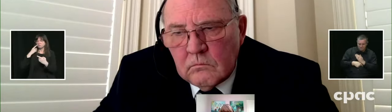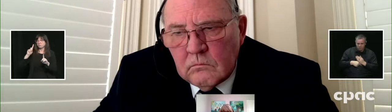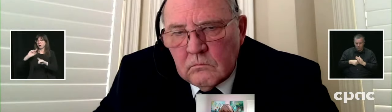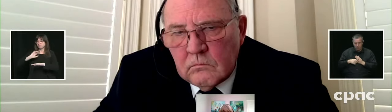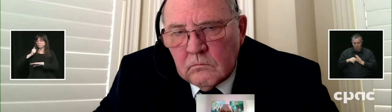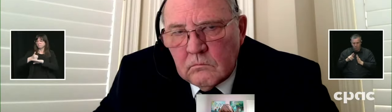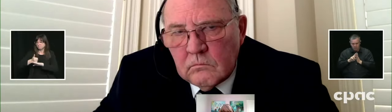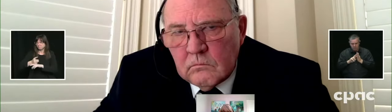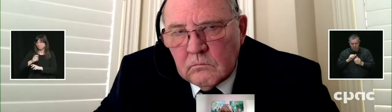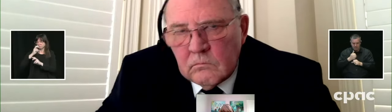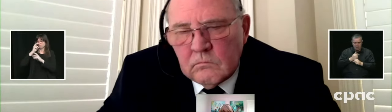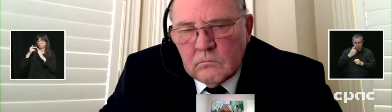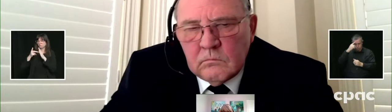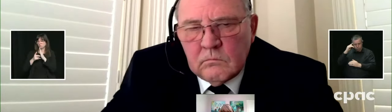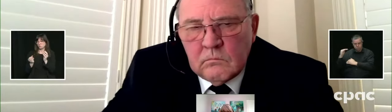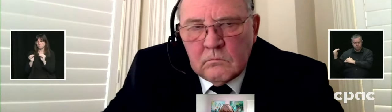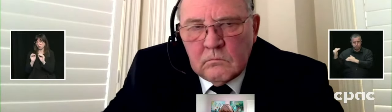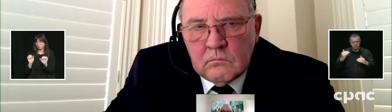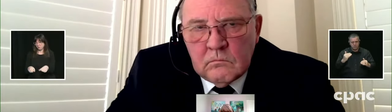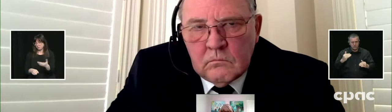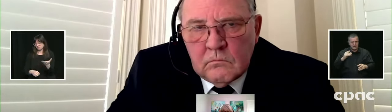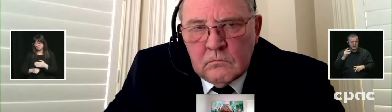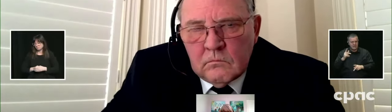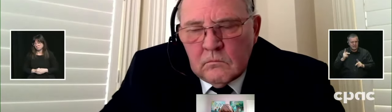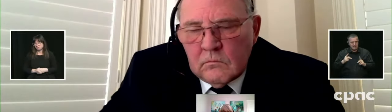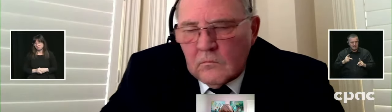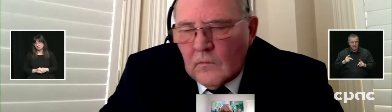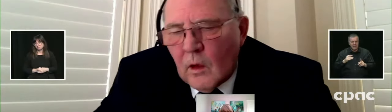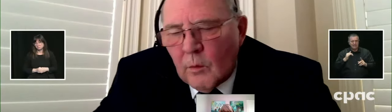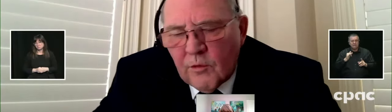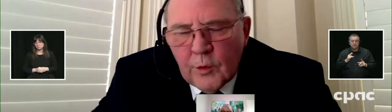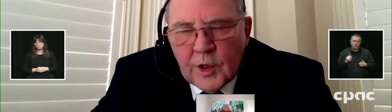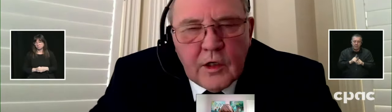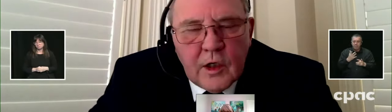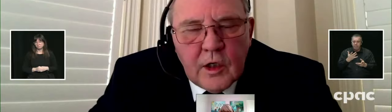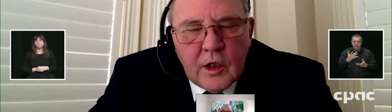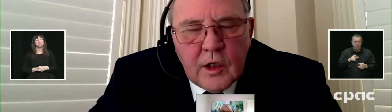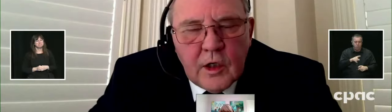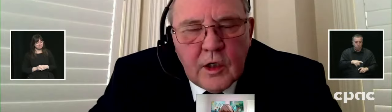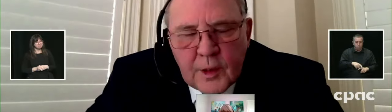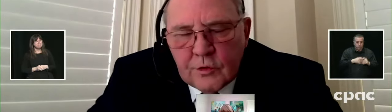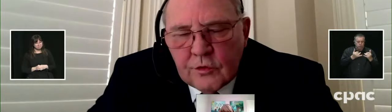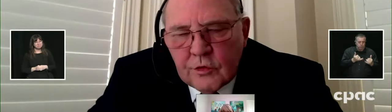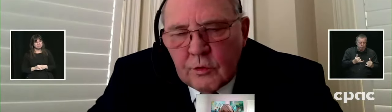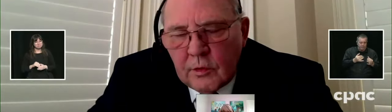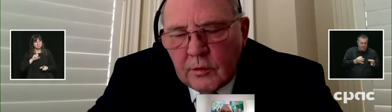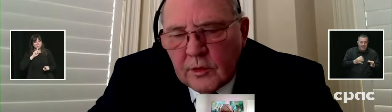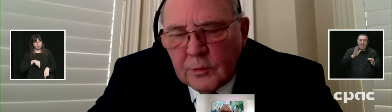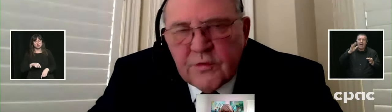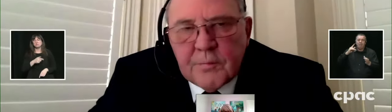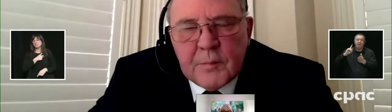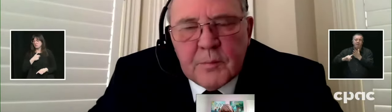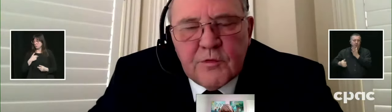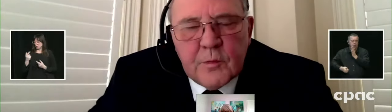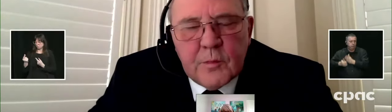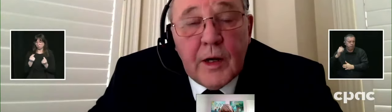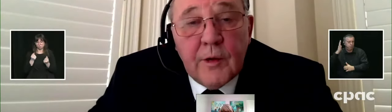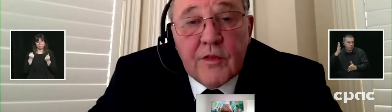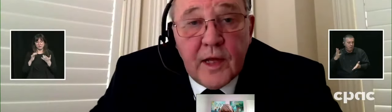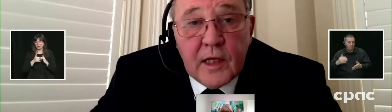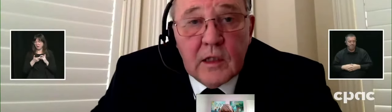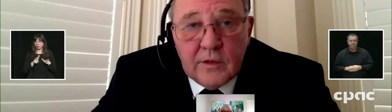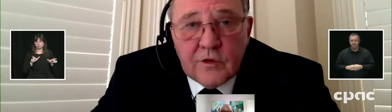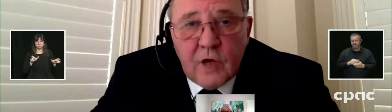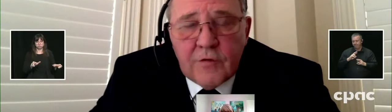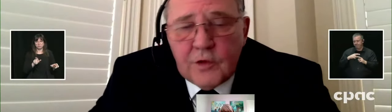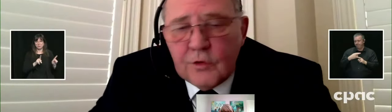develop those more stringent measures that you've spoken about. We've already taken a number of steps to prevent people from acquiring